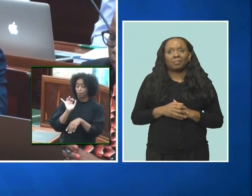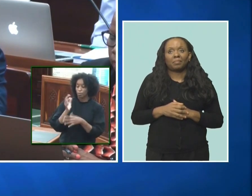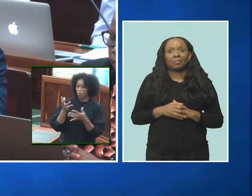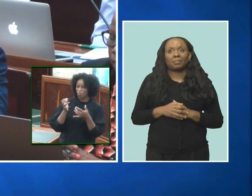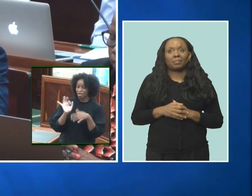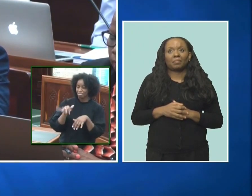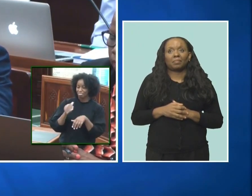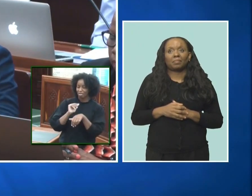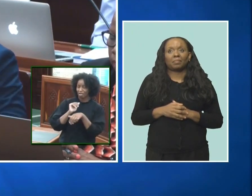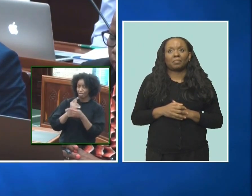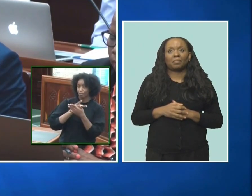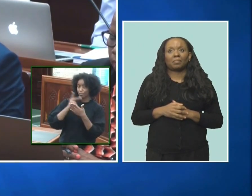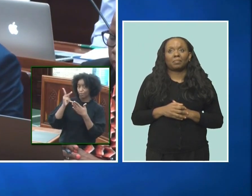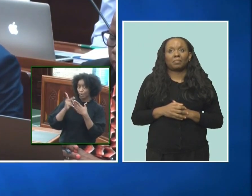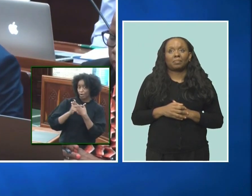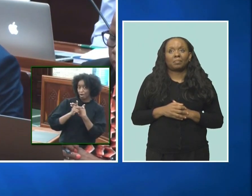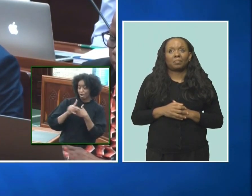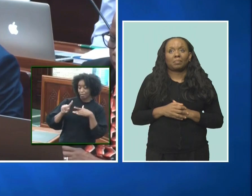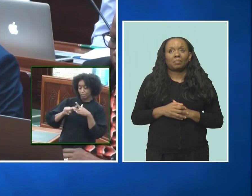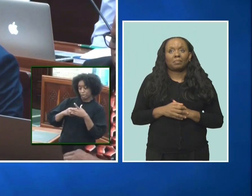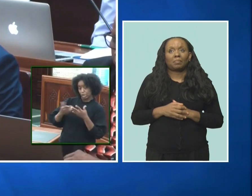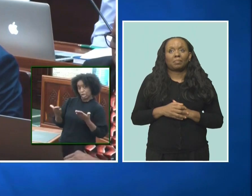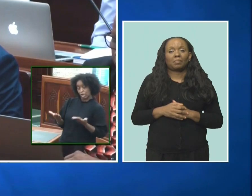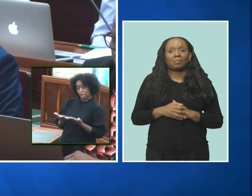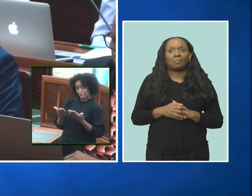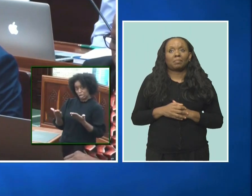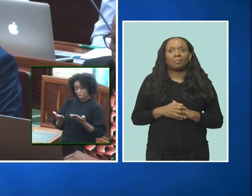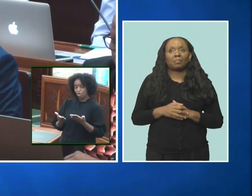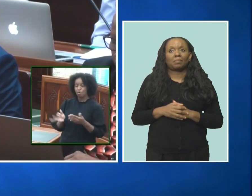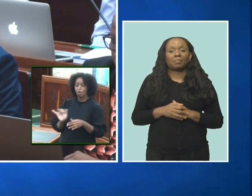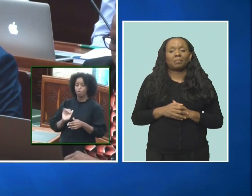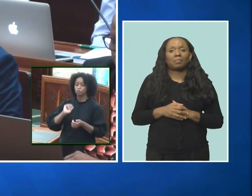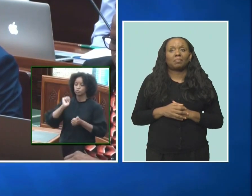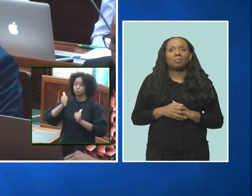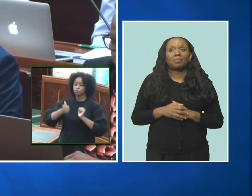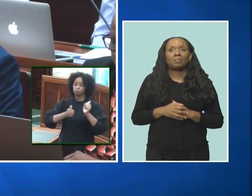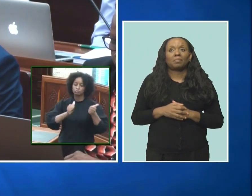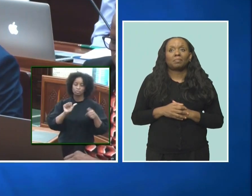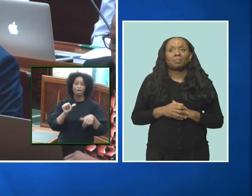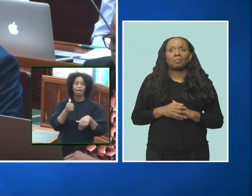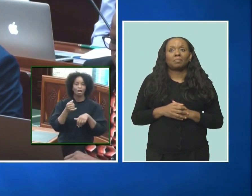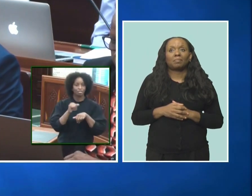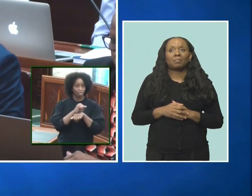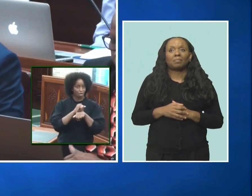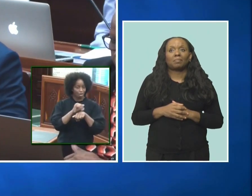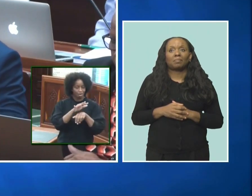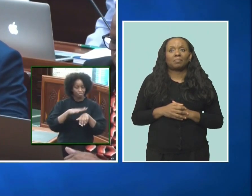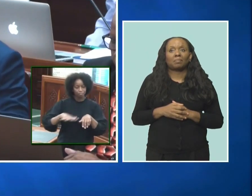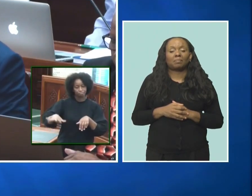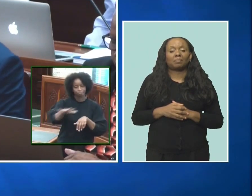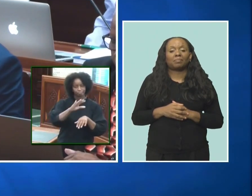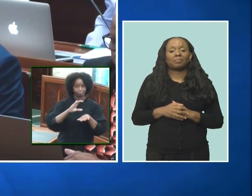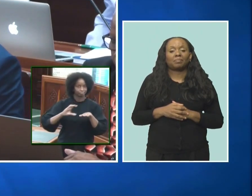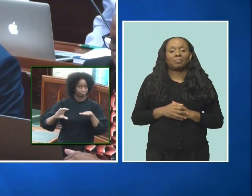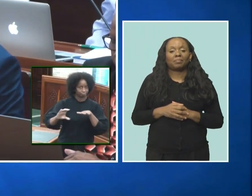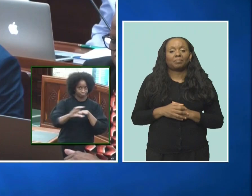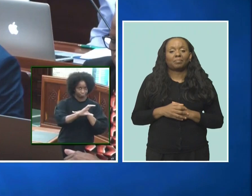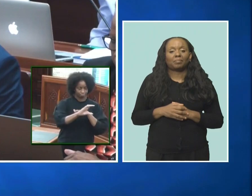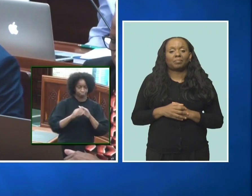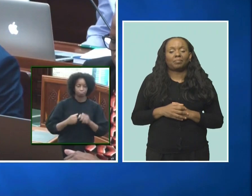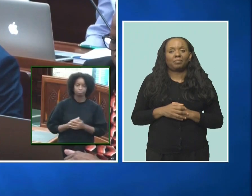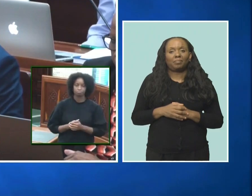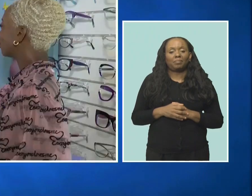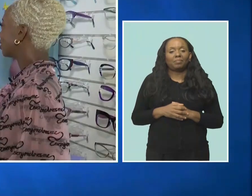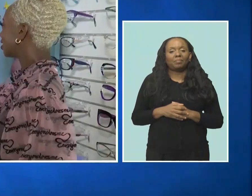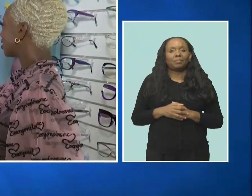know that we have been in contact with some of the directors of youth within the region to indicate to them that we have a program that can